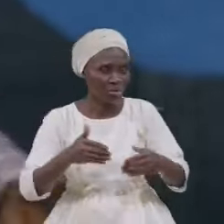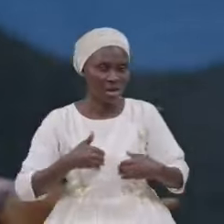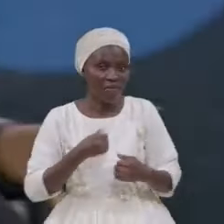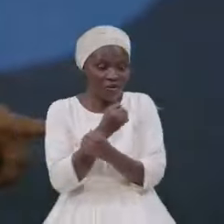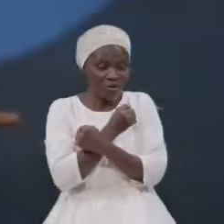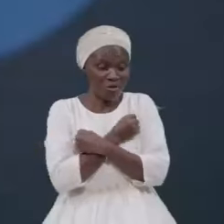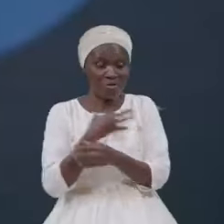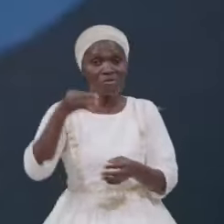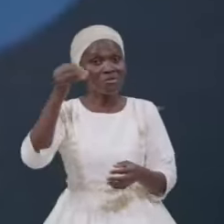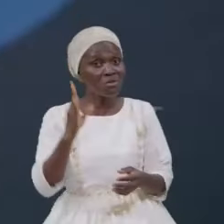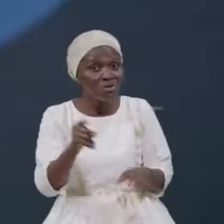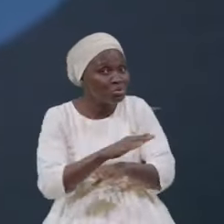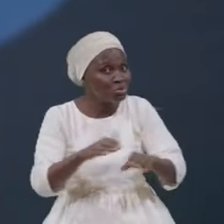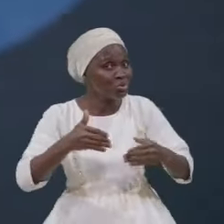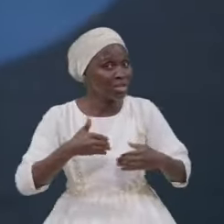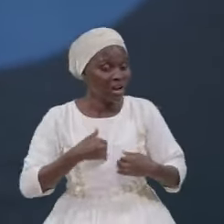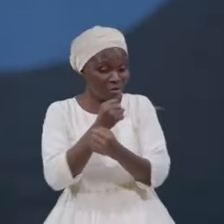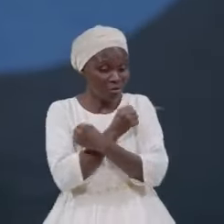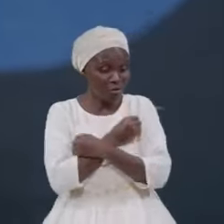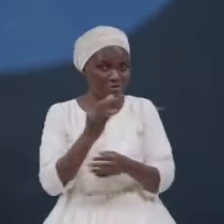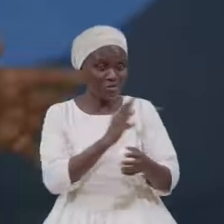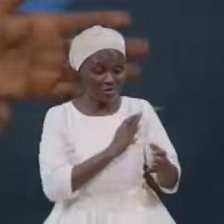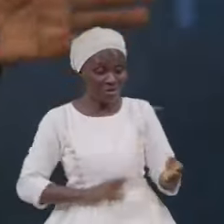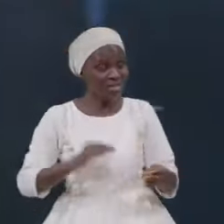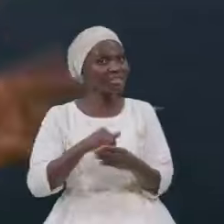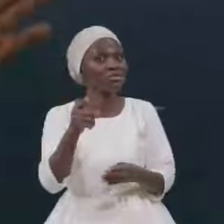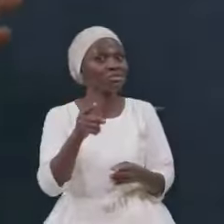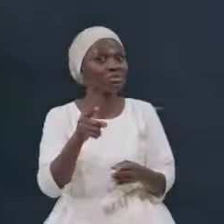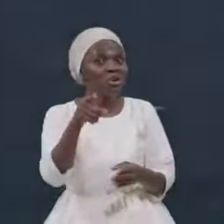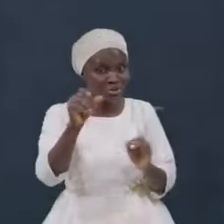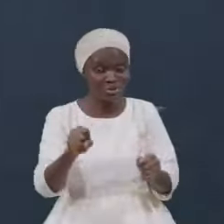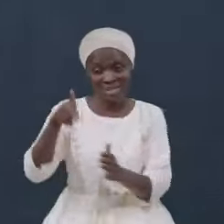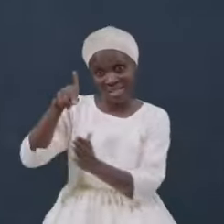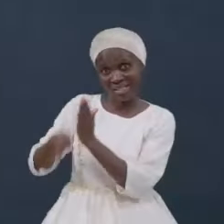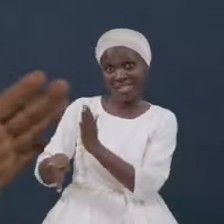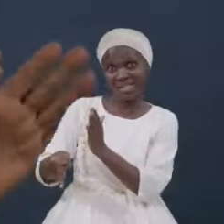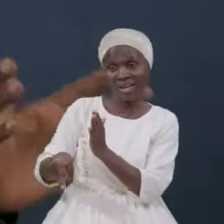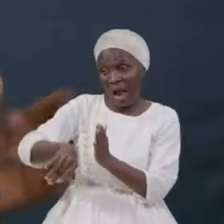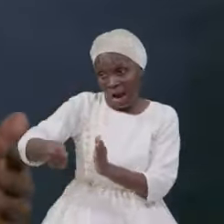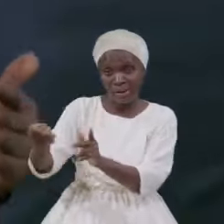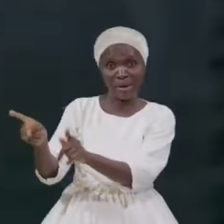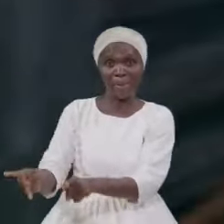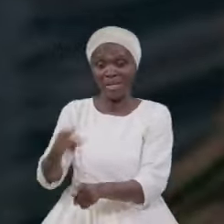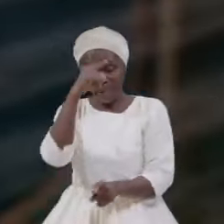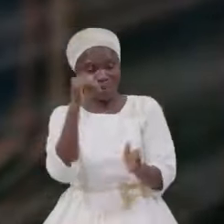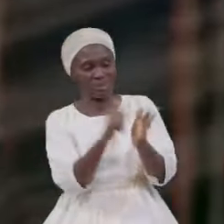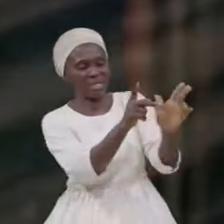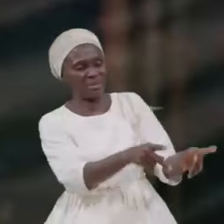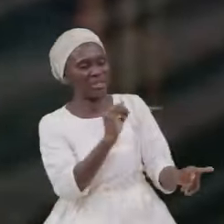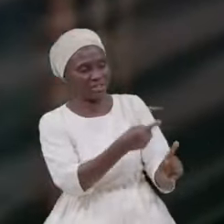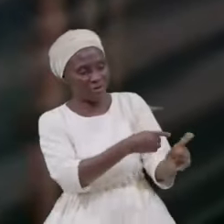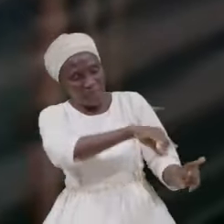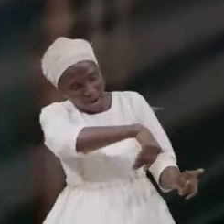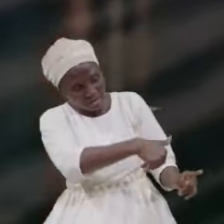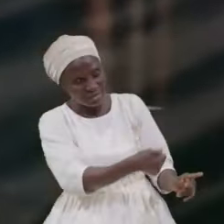destroy, because that person is of another religion. And I hate anybody that doesn't go, that